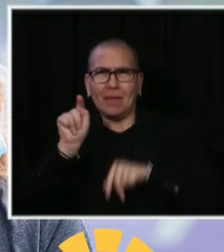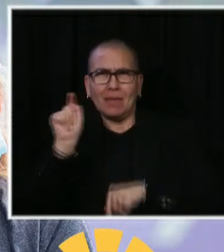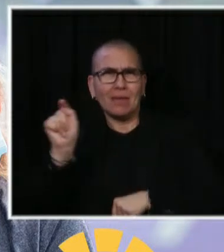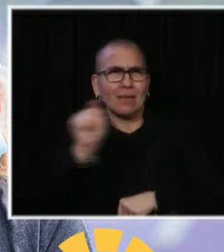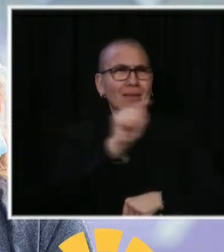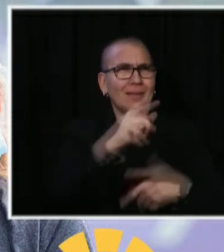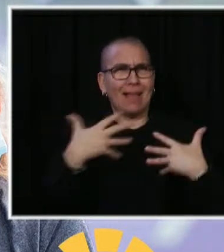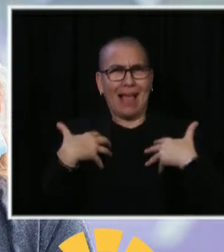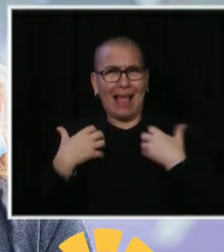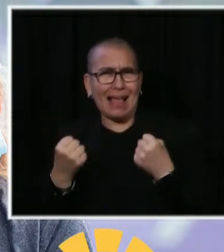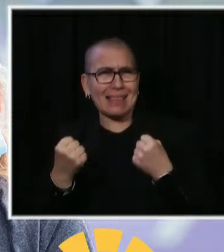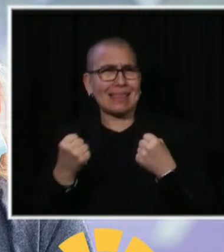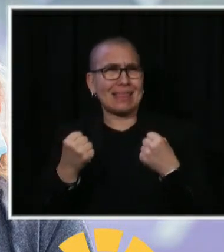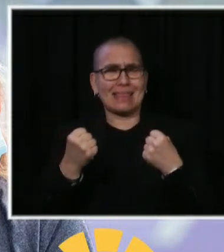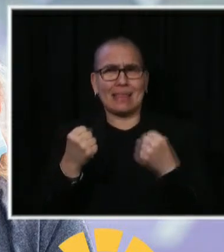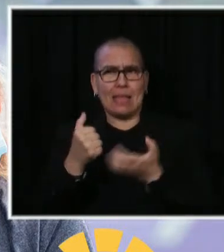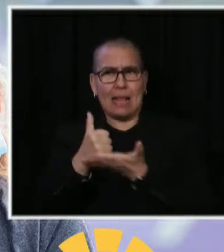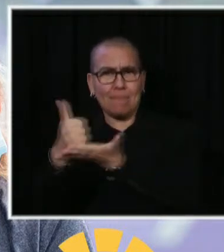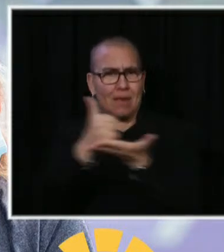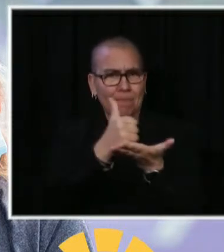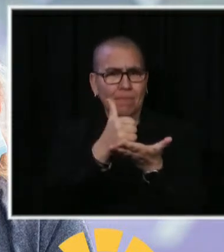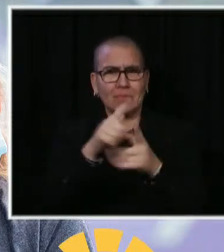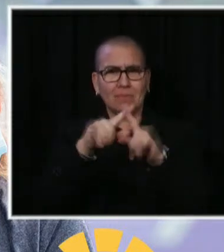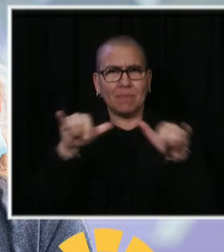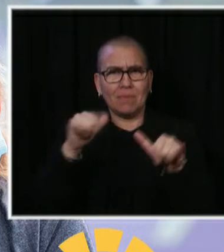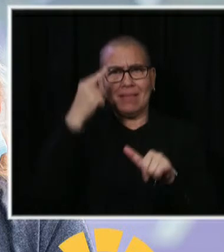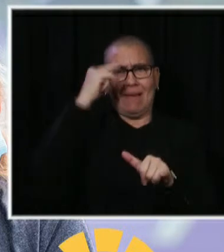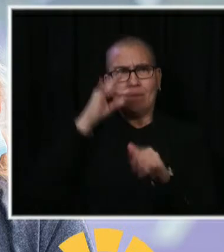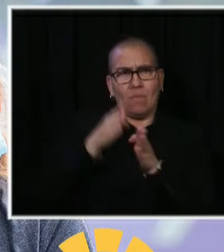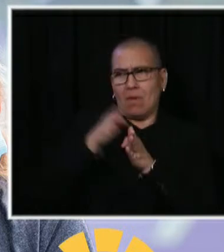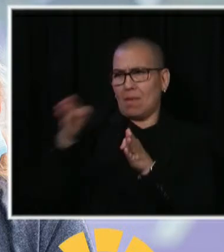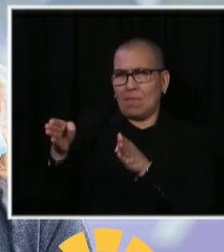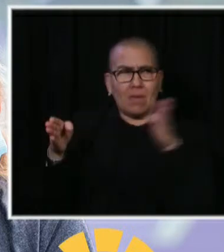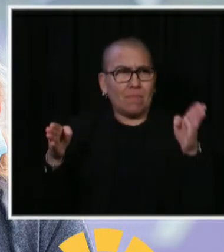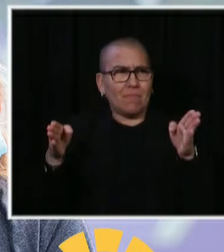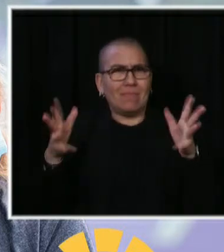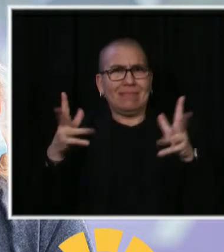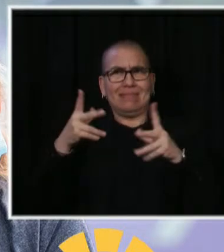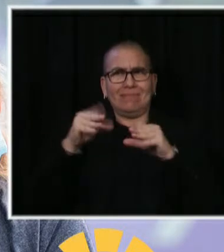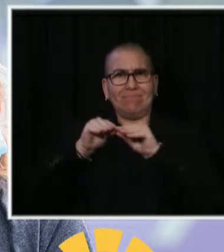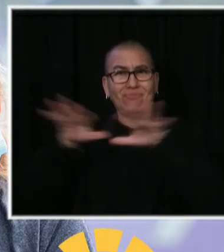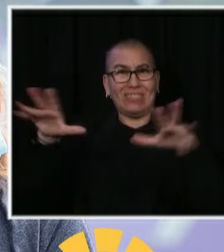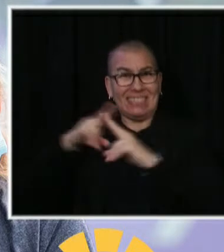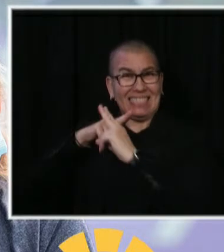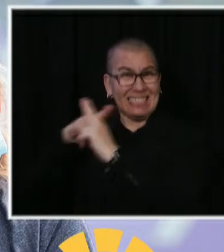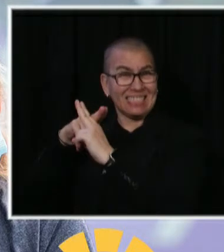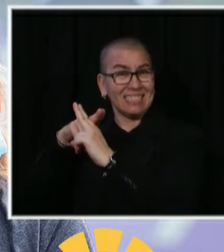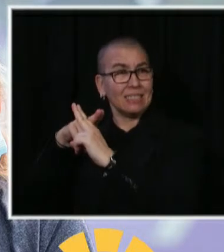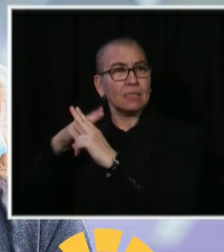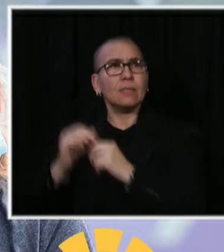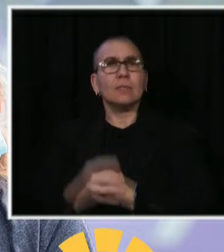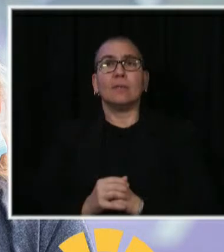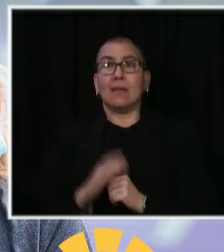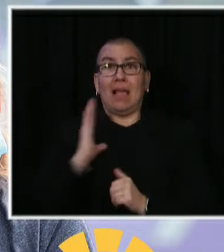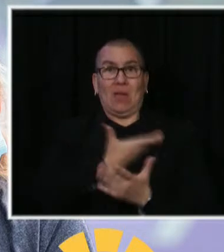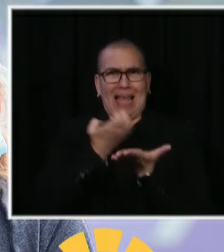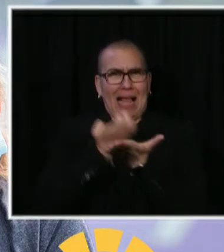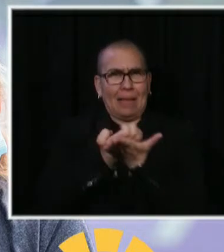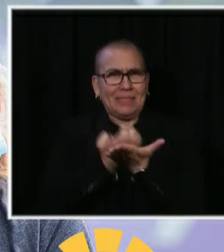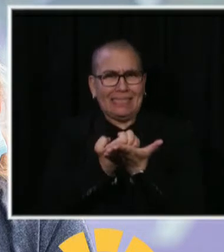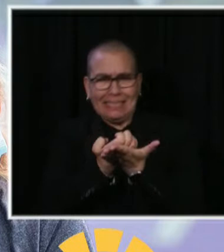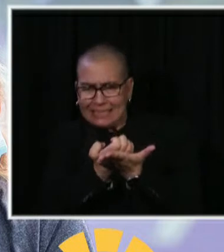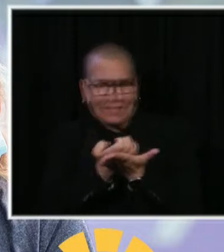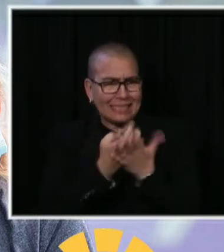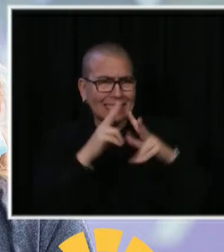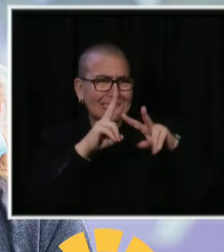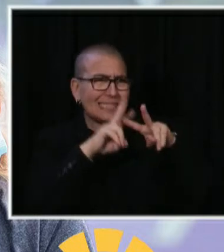impact our neighbors in a positive way also. It also meant understanding that there was going to be economic hits to